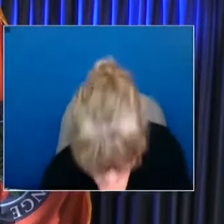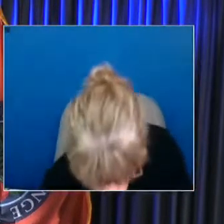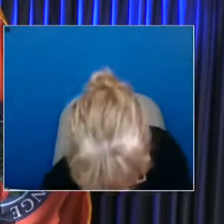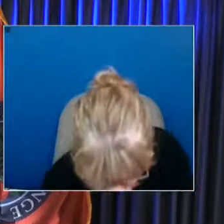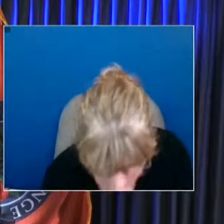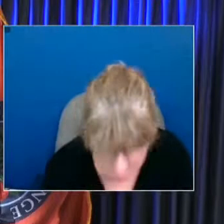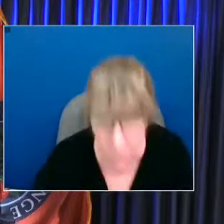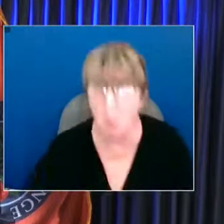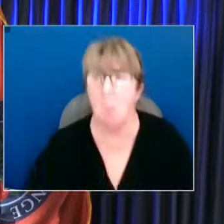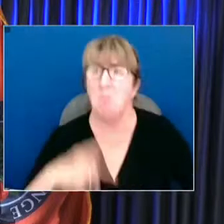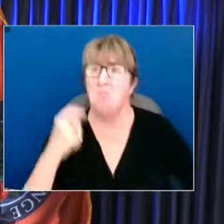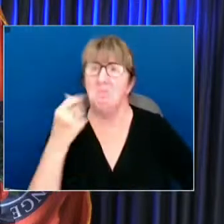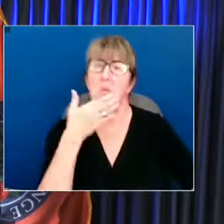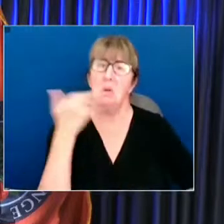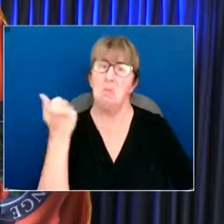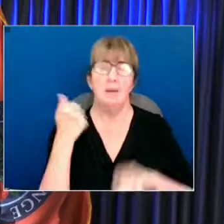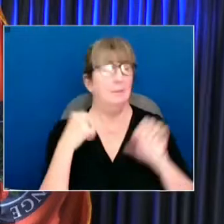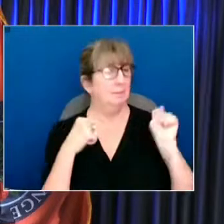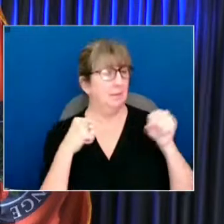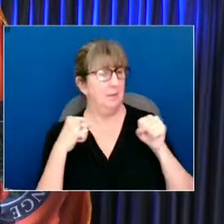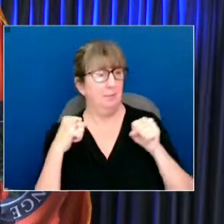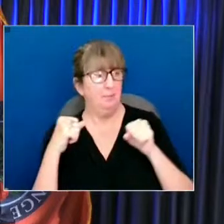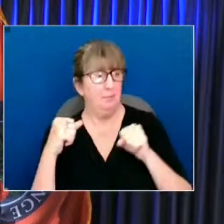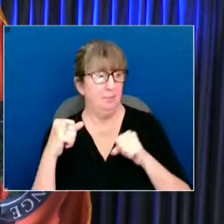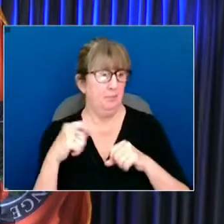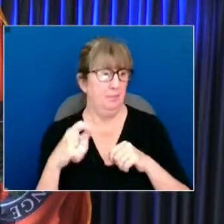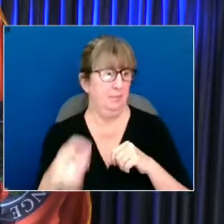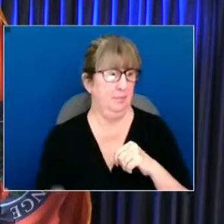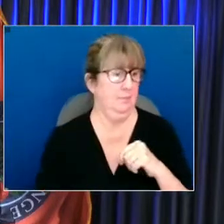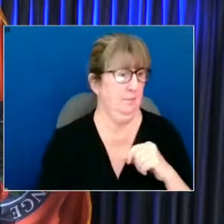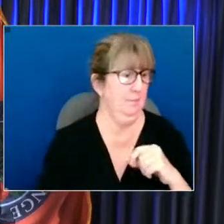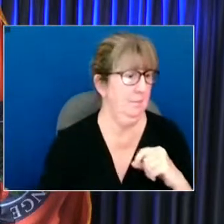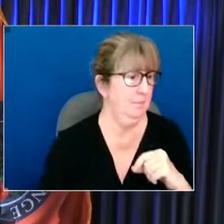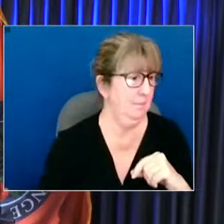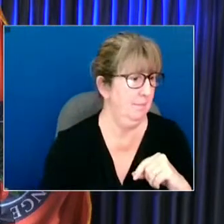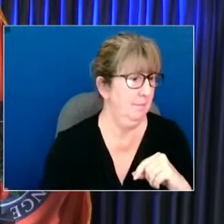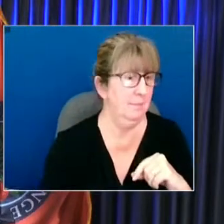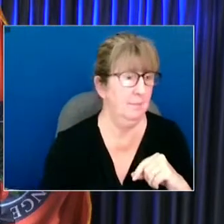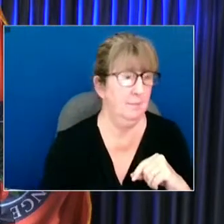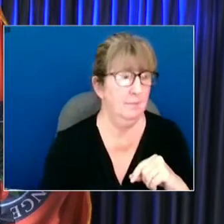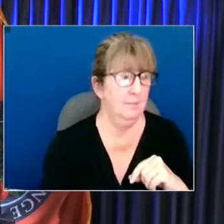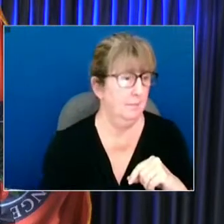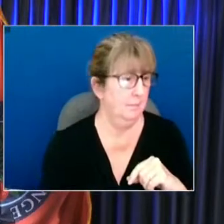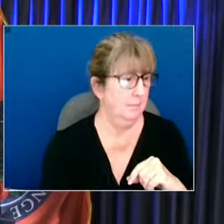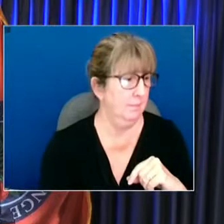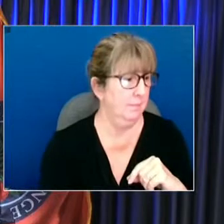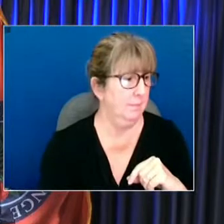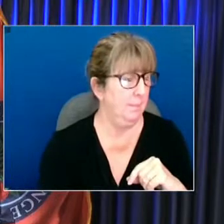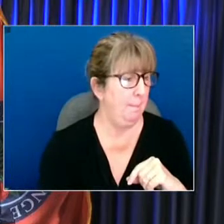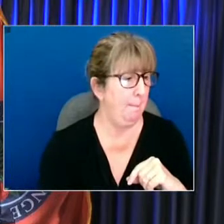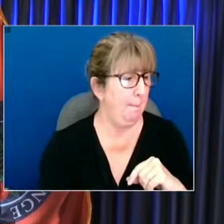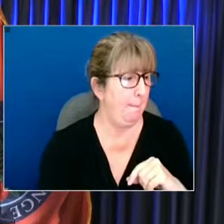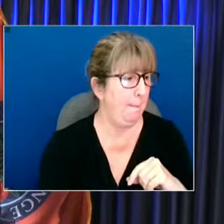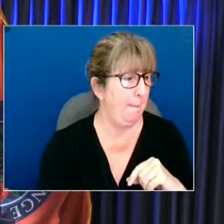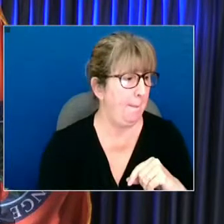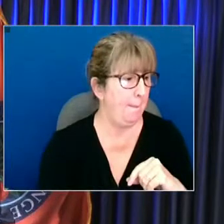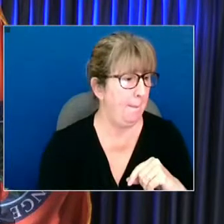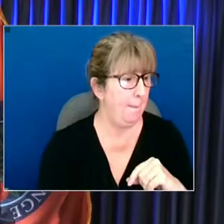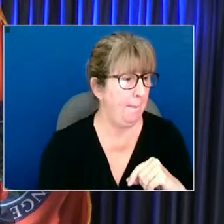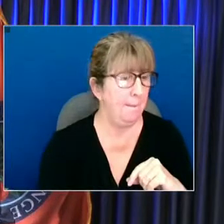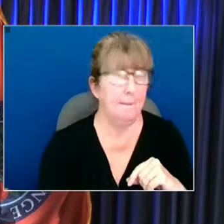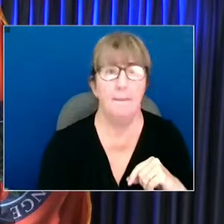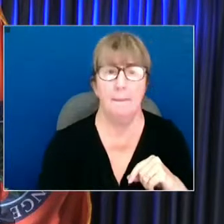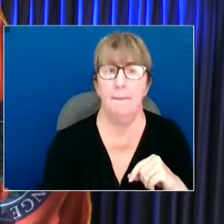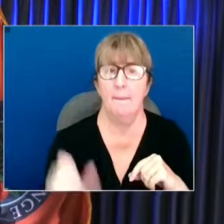better. yeah. I Well, think there is you're something you right. can. Do you need to have them completely flat? What if we make them